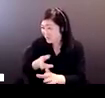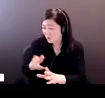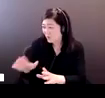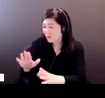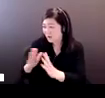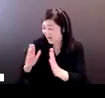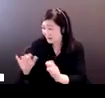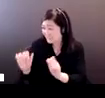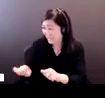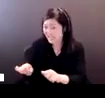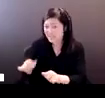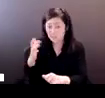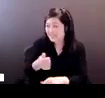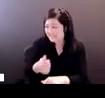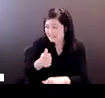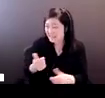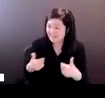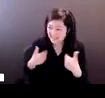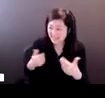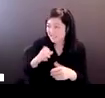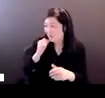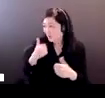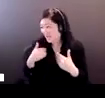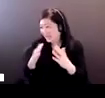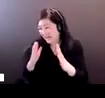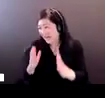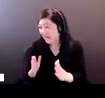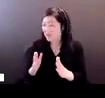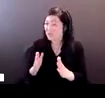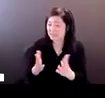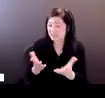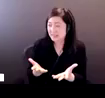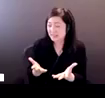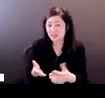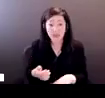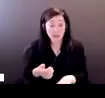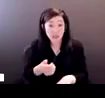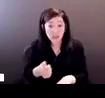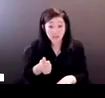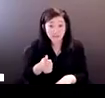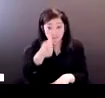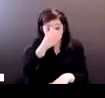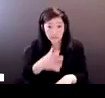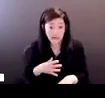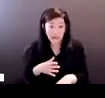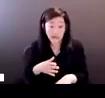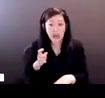and didn't have secure accommodation. He was embraced by the family. He